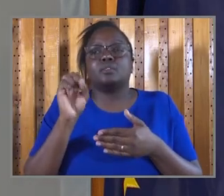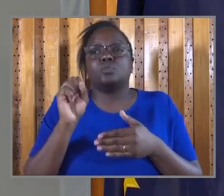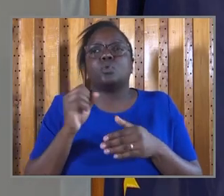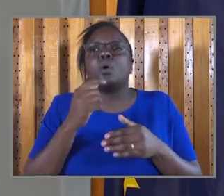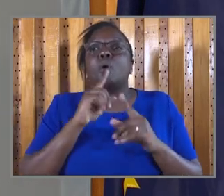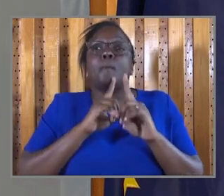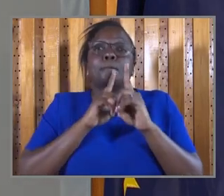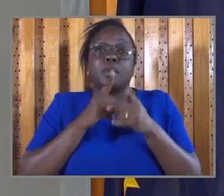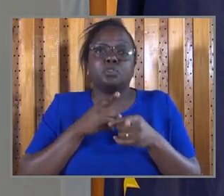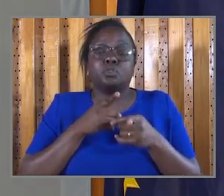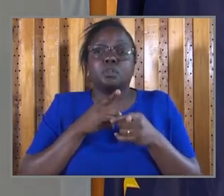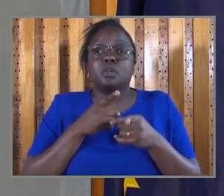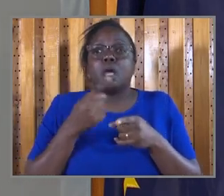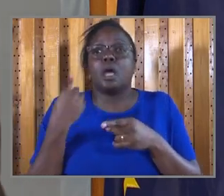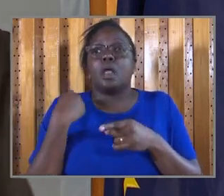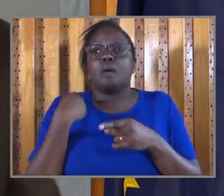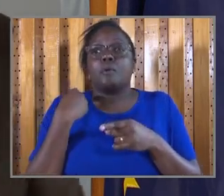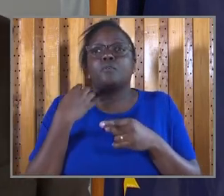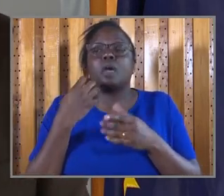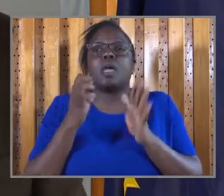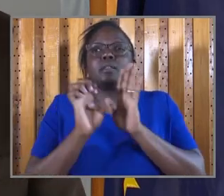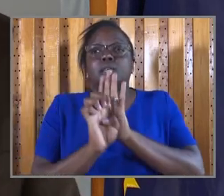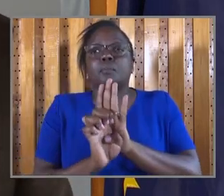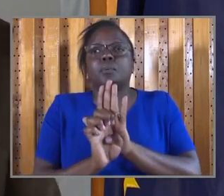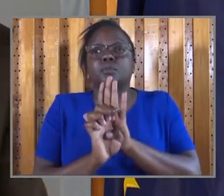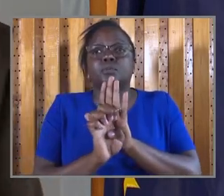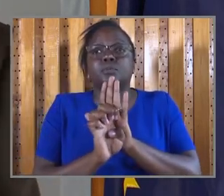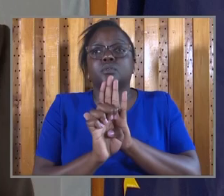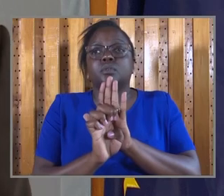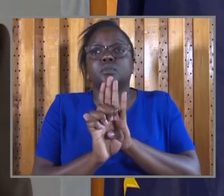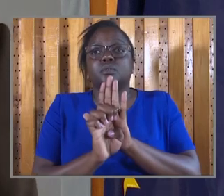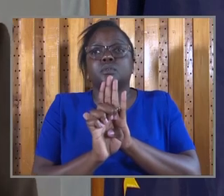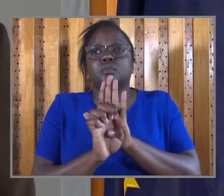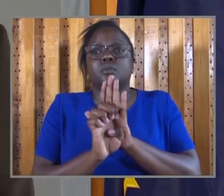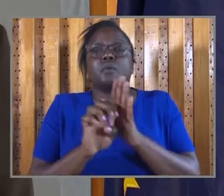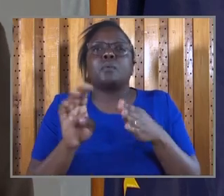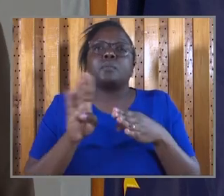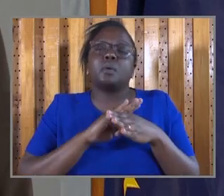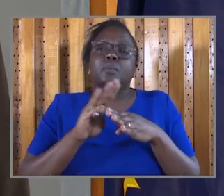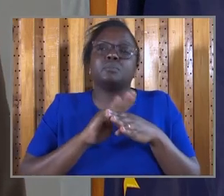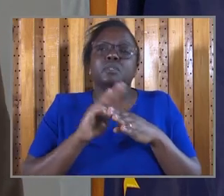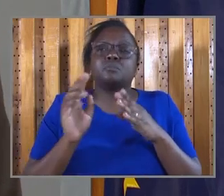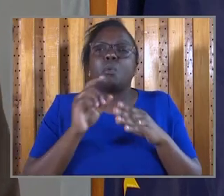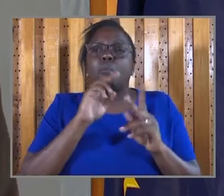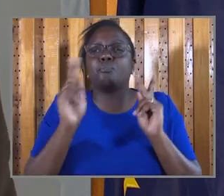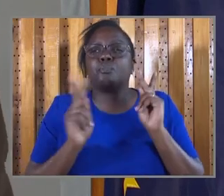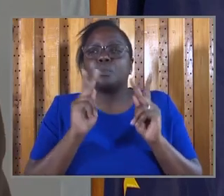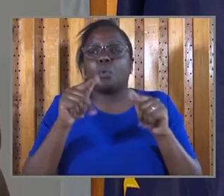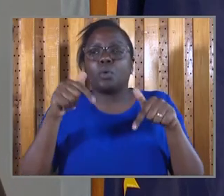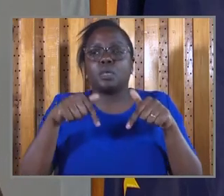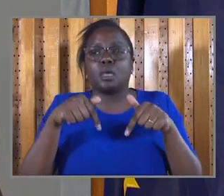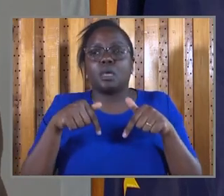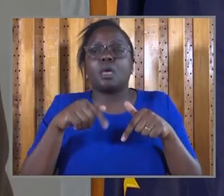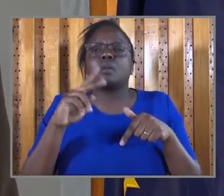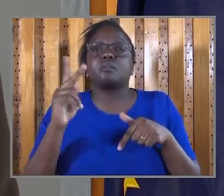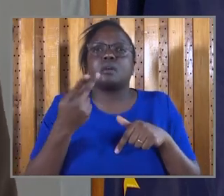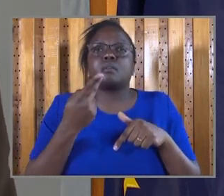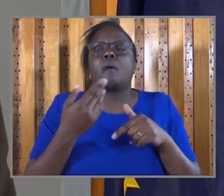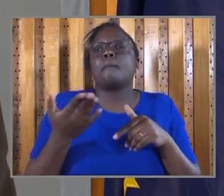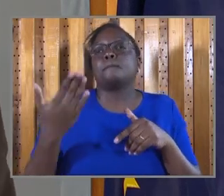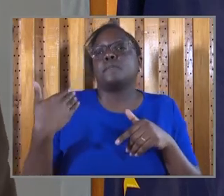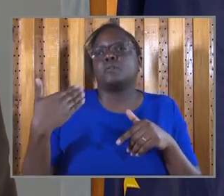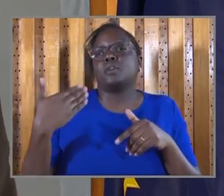of examples. I had the privilege to be with a couple of business people, a couple of the business people here during my previous